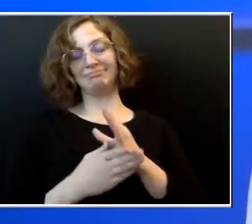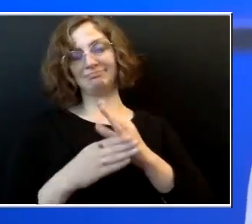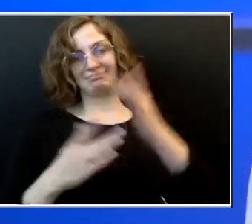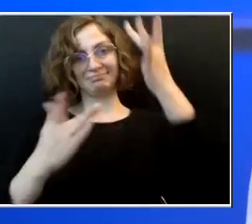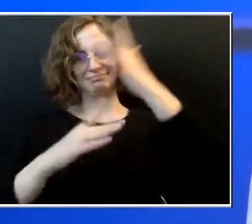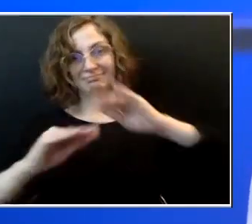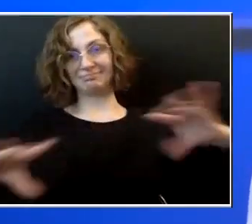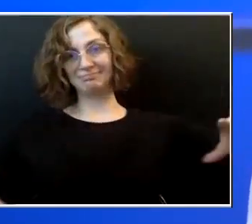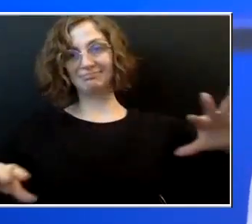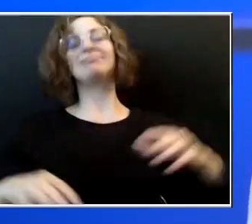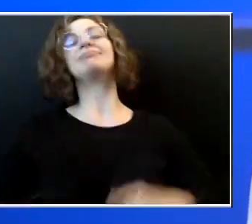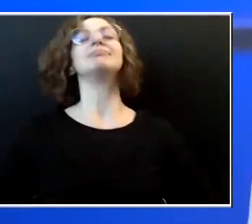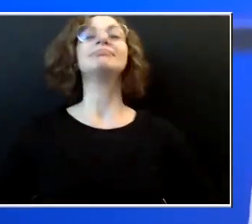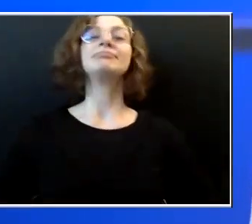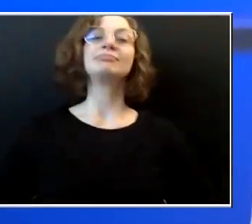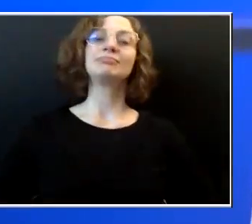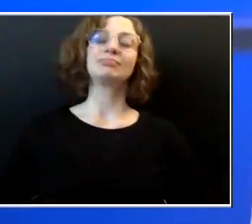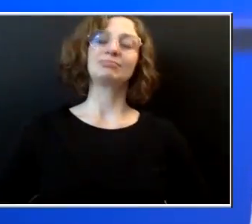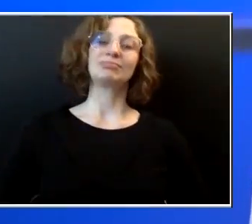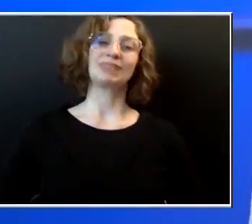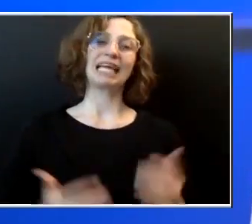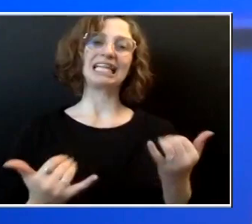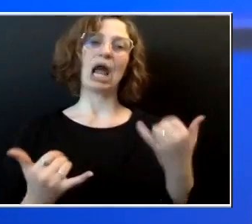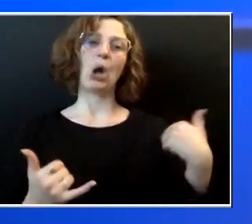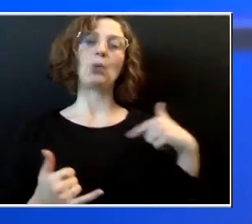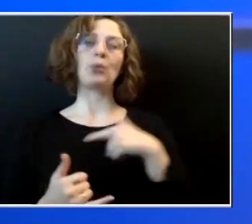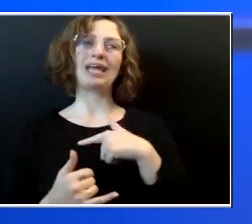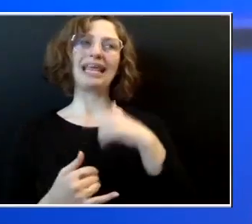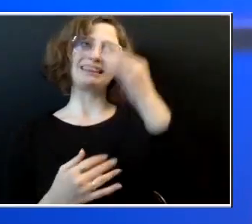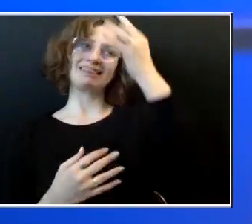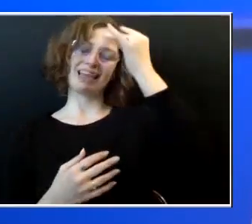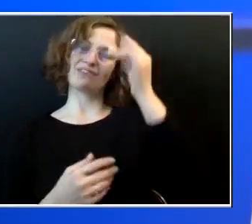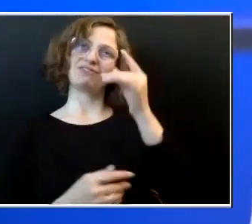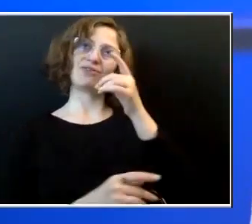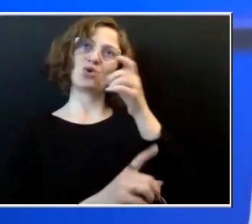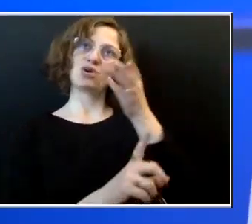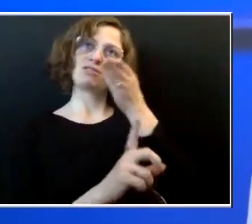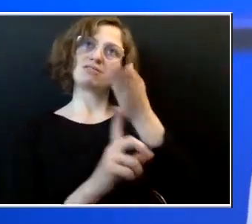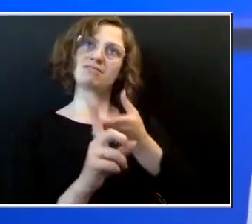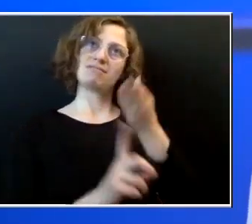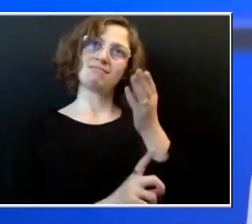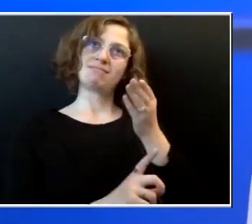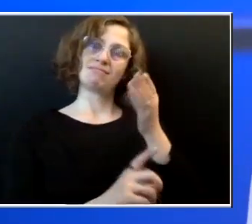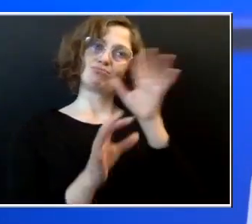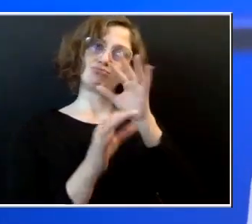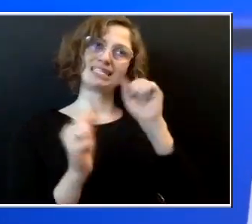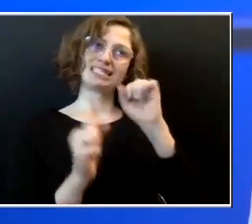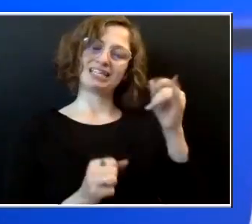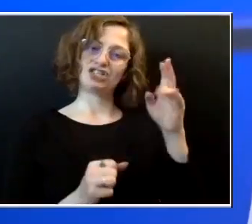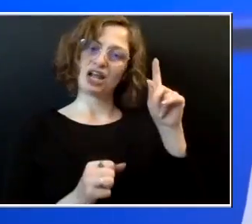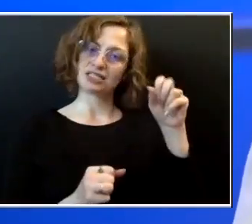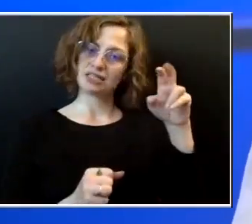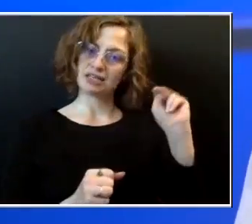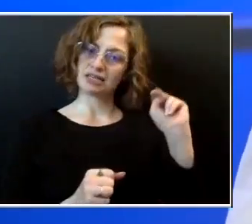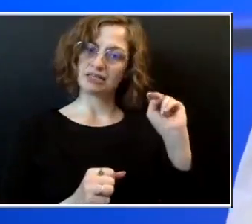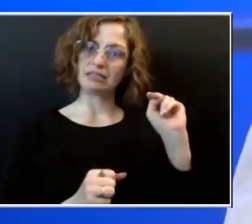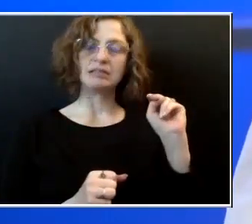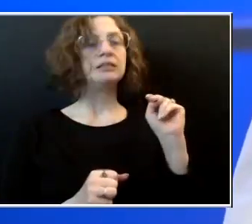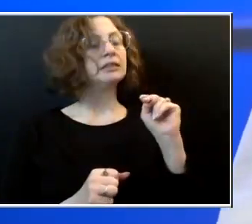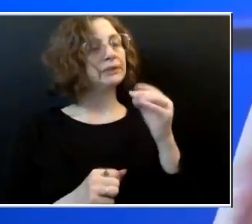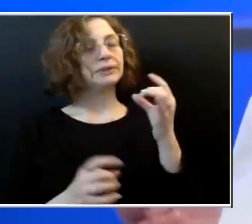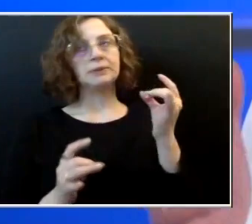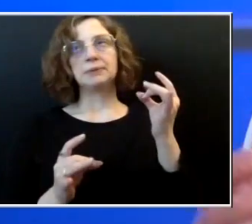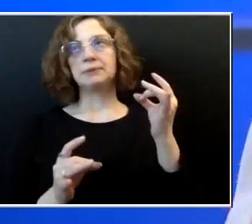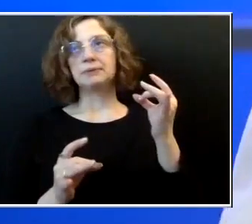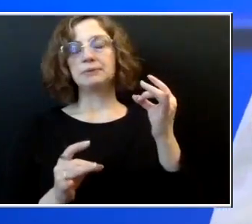for sort of indigenous southeastern tribes that he really with catastrophic violence kind